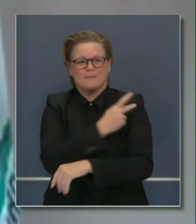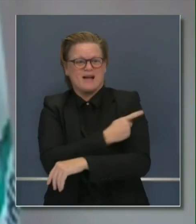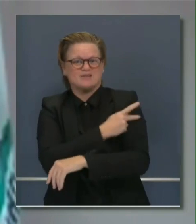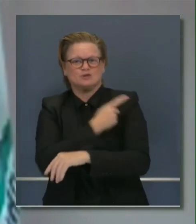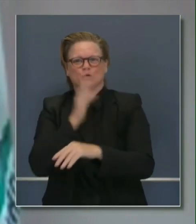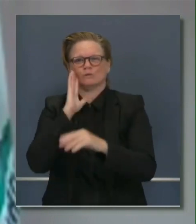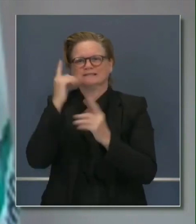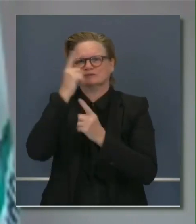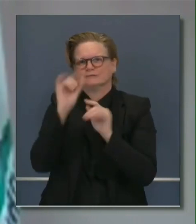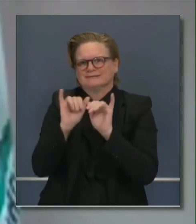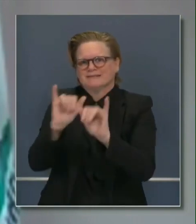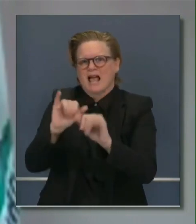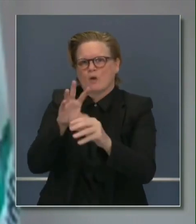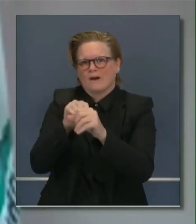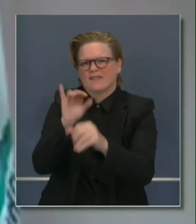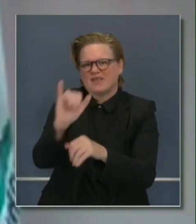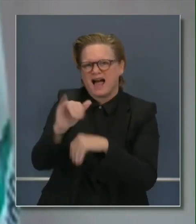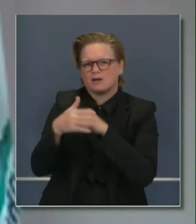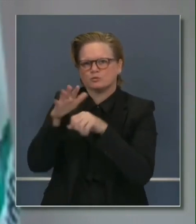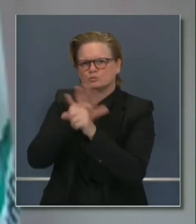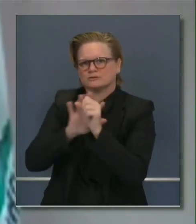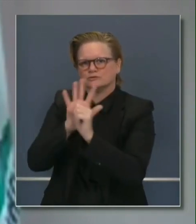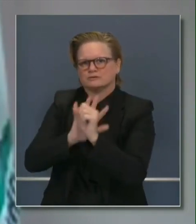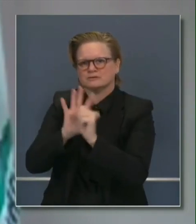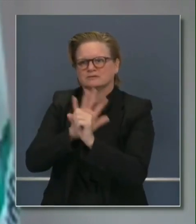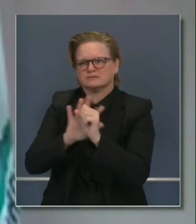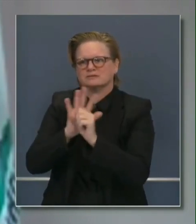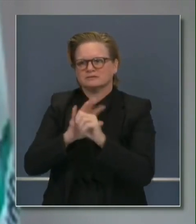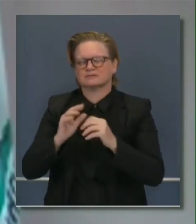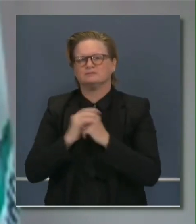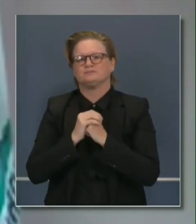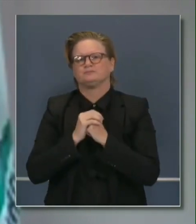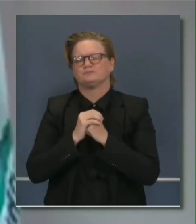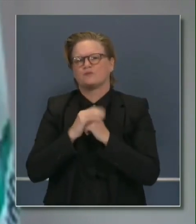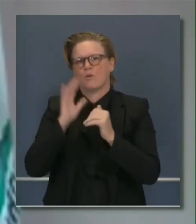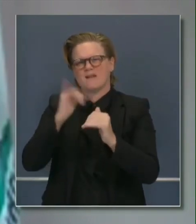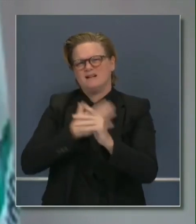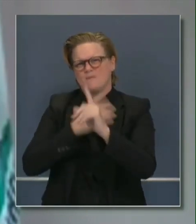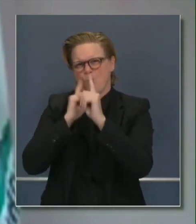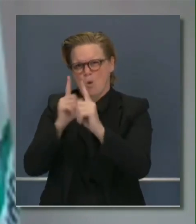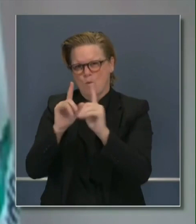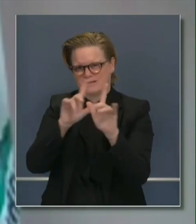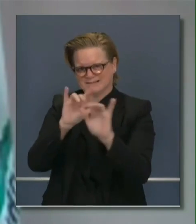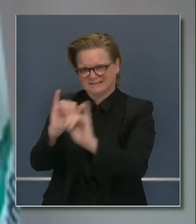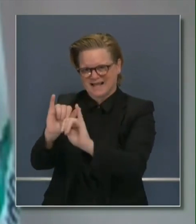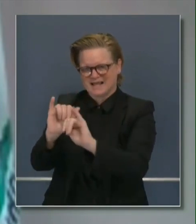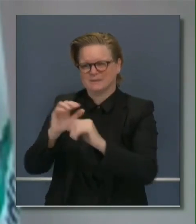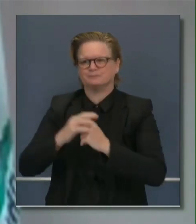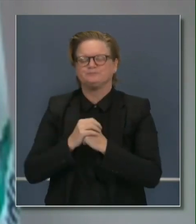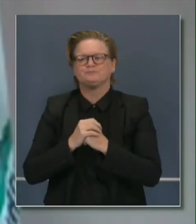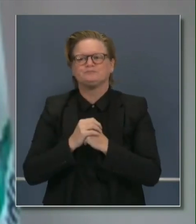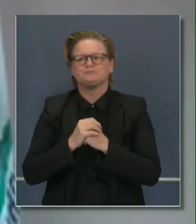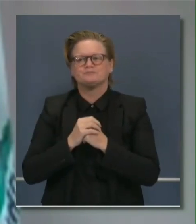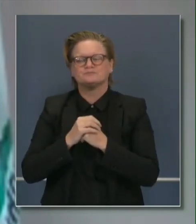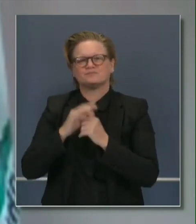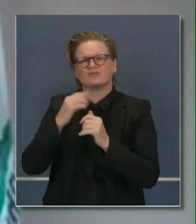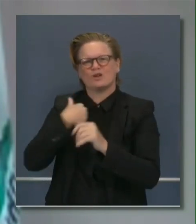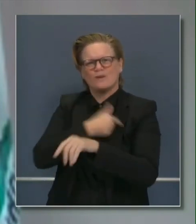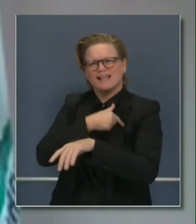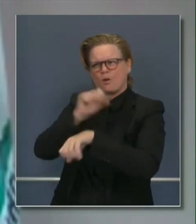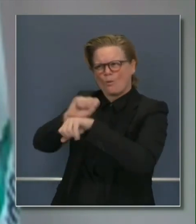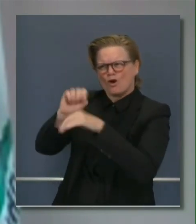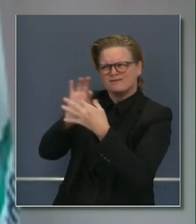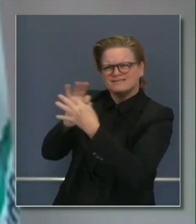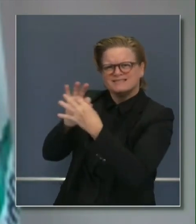ICUs and anticipate, hospitals largely work together to deal